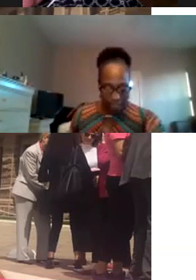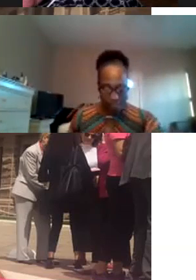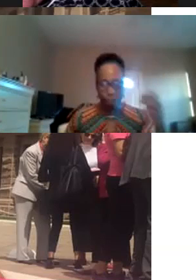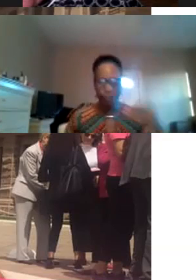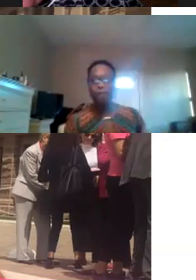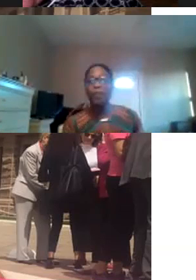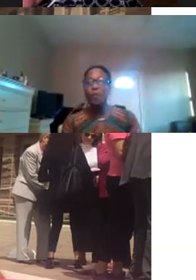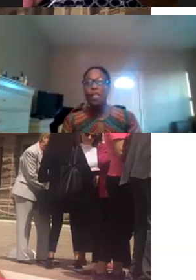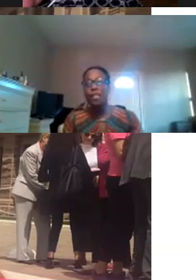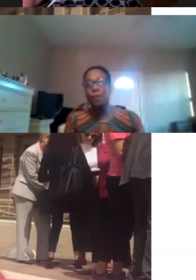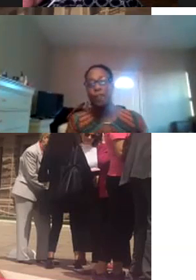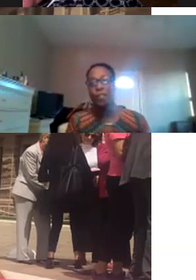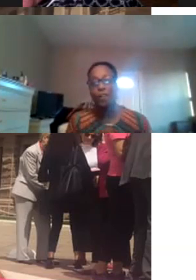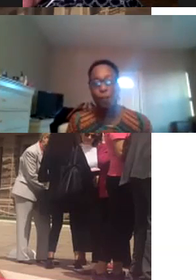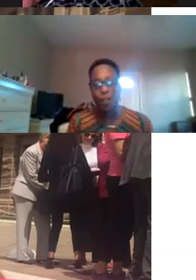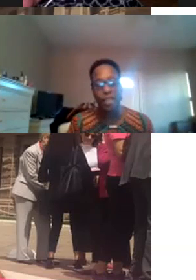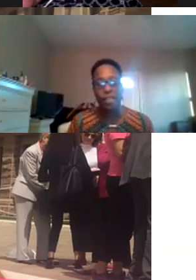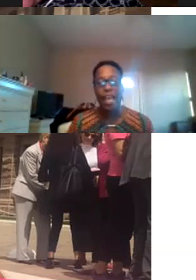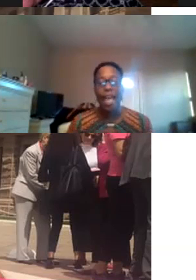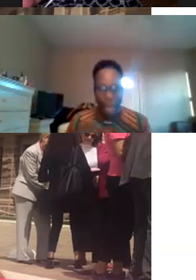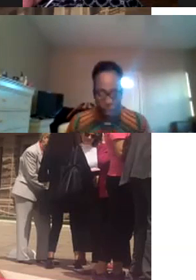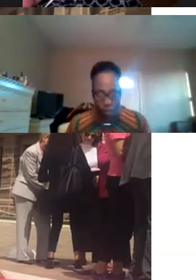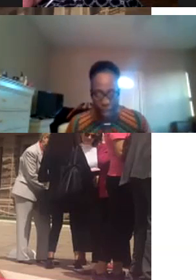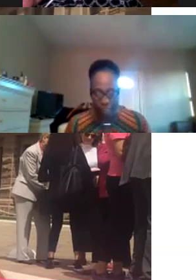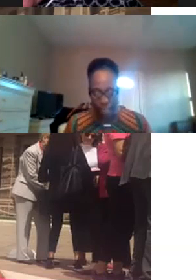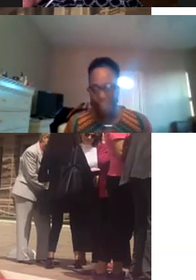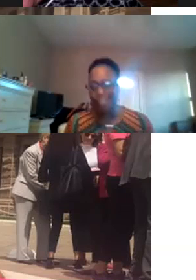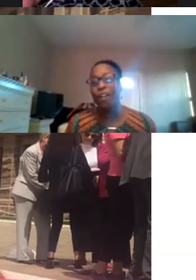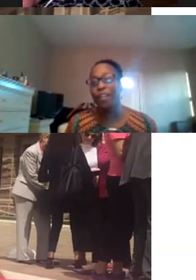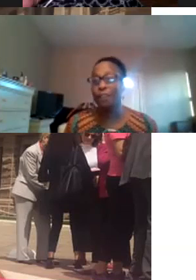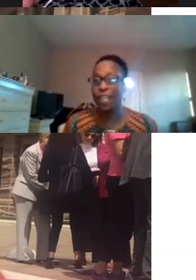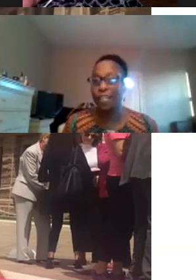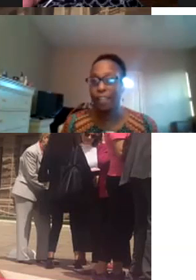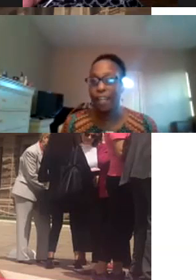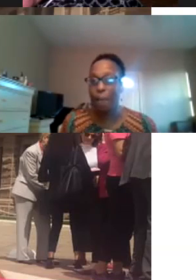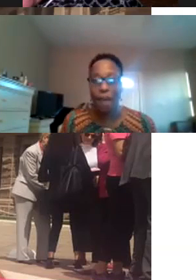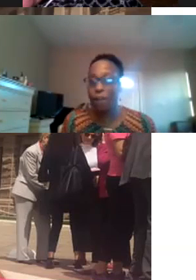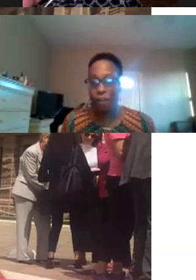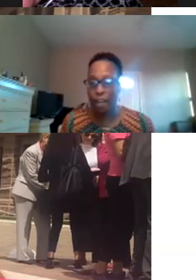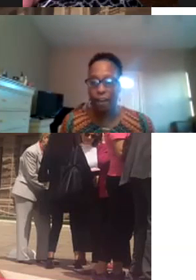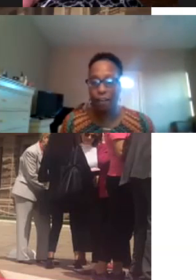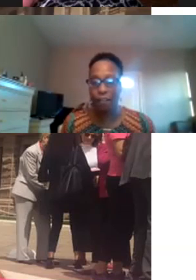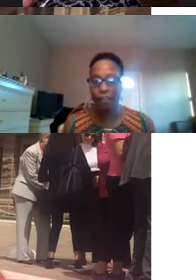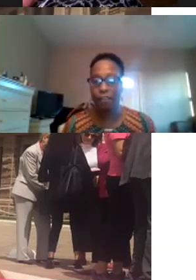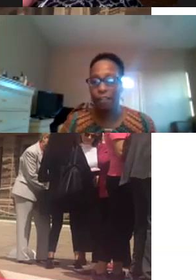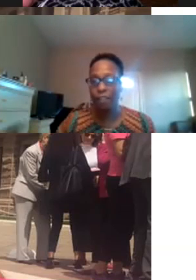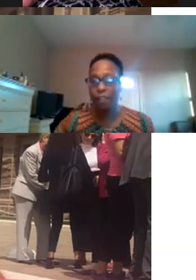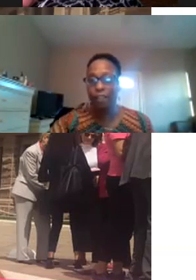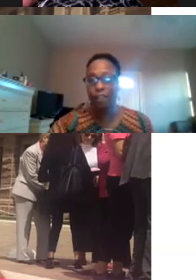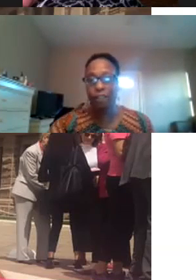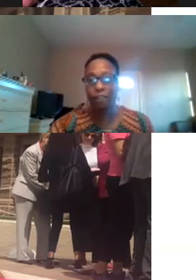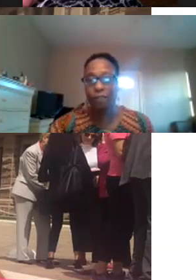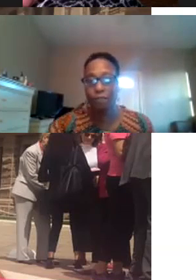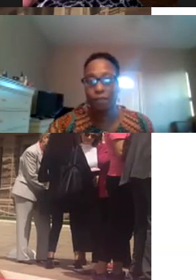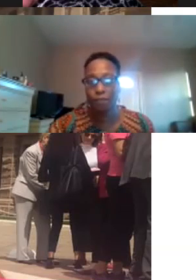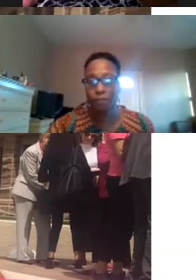Thank you, Tana. So the first question that we're going to start with is, how do you actually like start a conversation about healthcare? You know, I